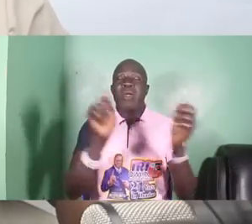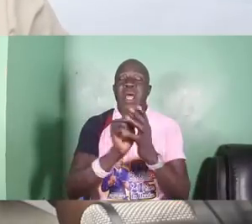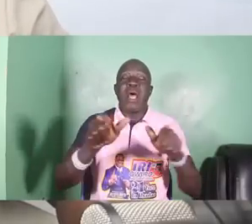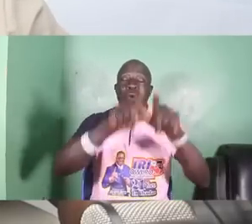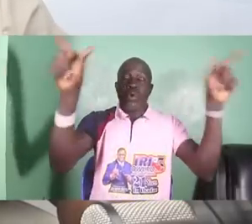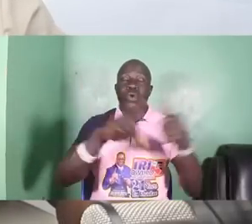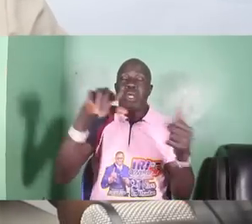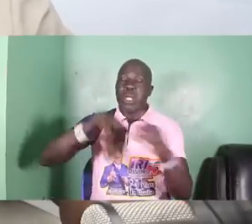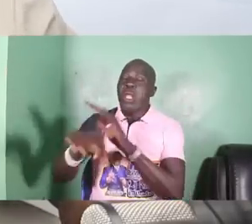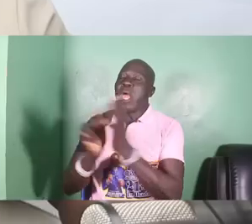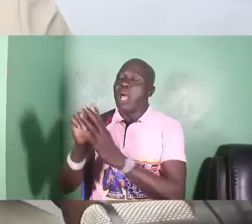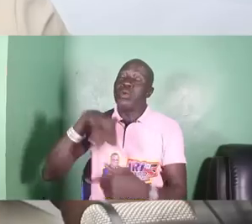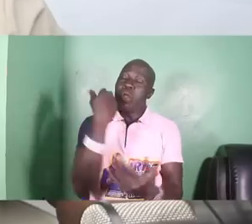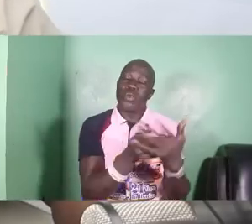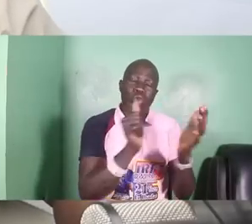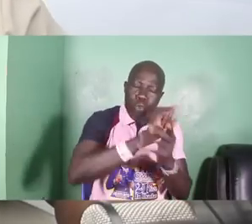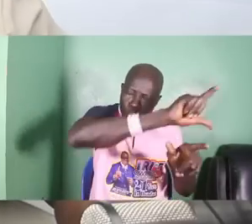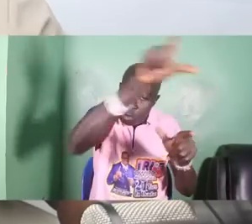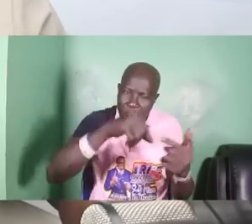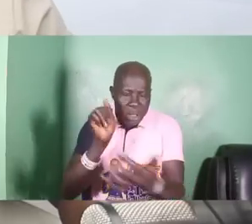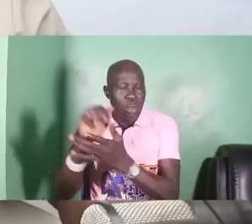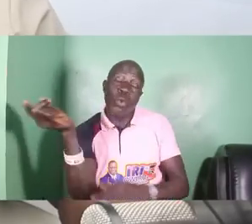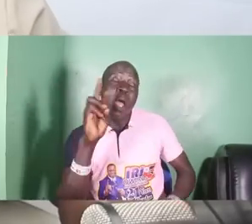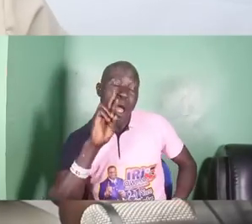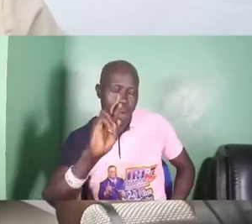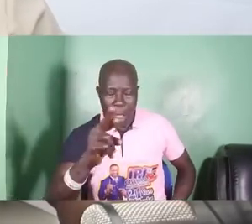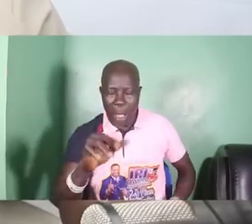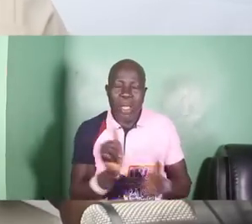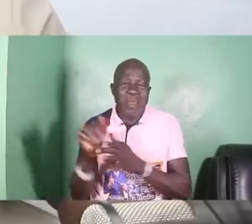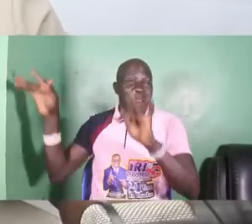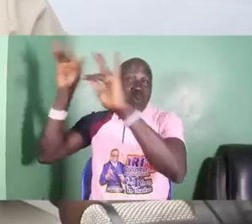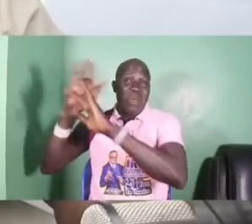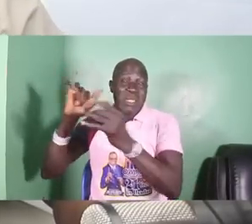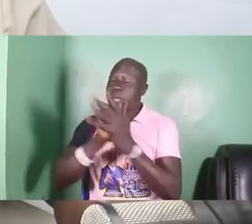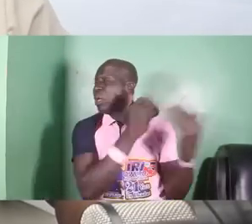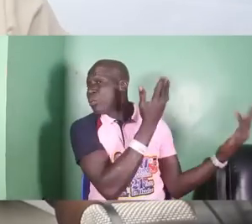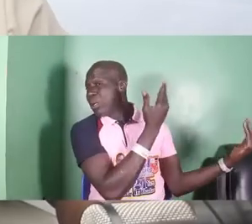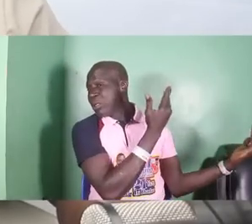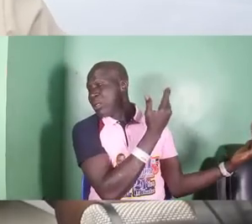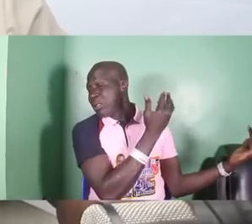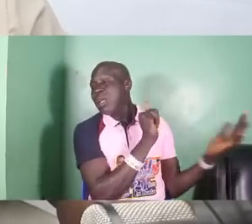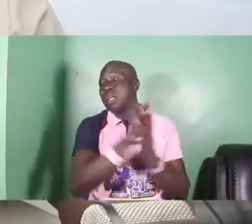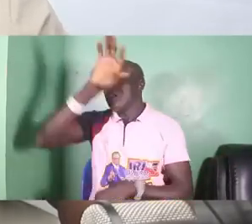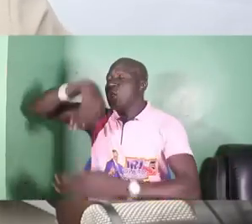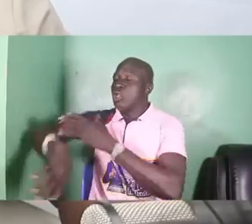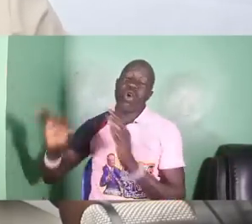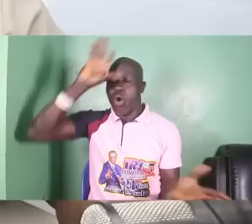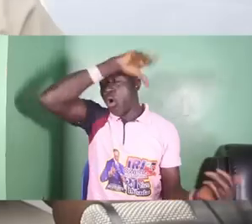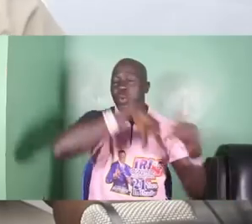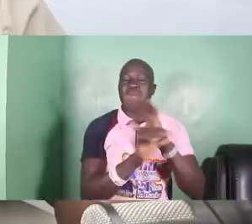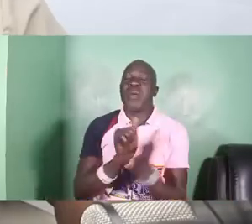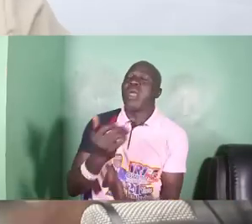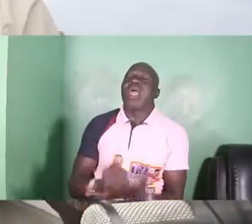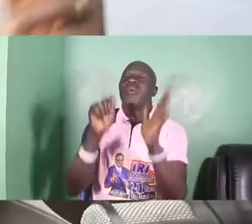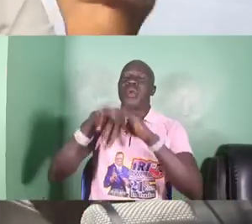locate with words mo fi oro wa ori bi I search for you in where you are. Anu to reti lowo. The mercy you are expecting. Iran lowo to reti lowo. The help